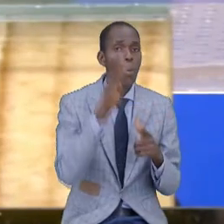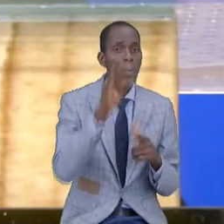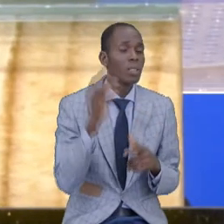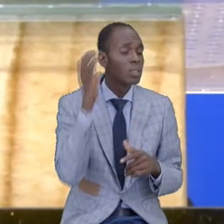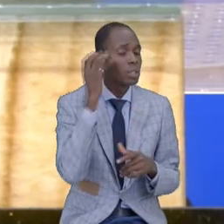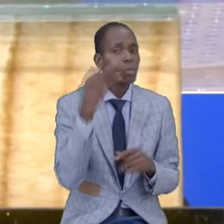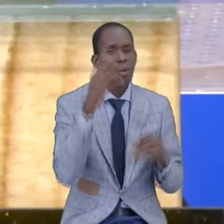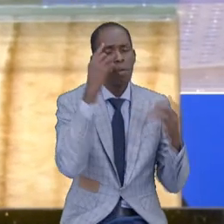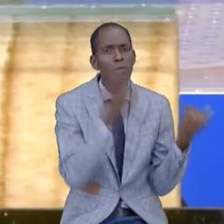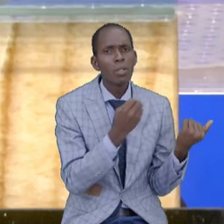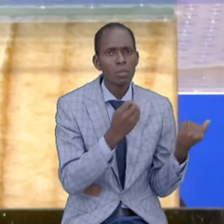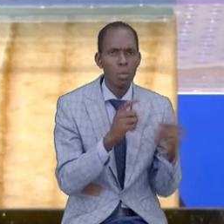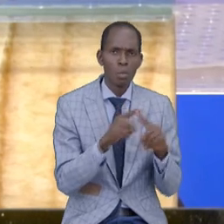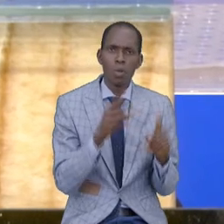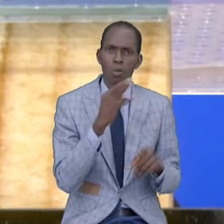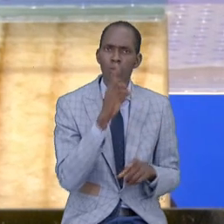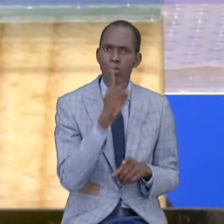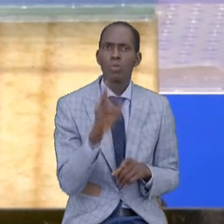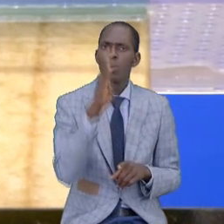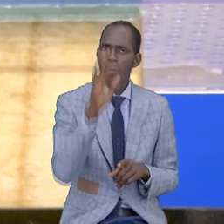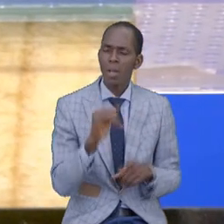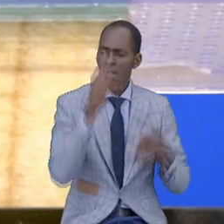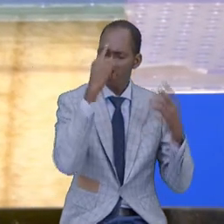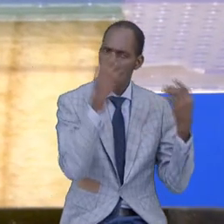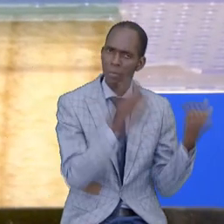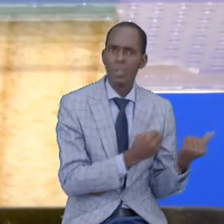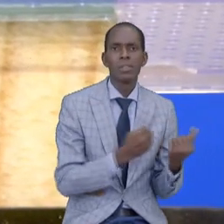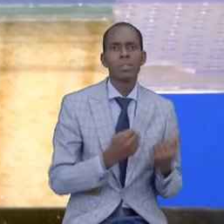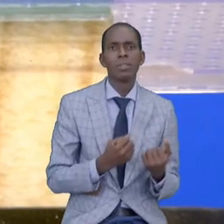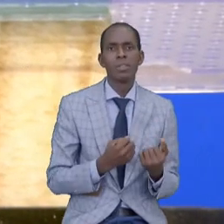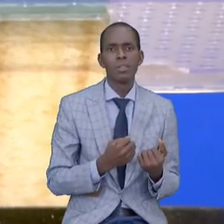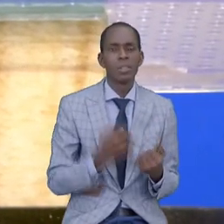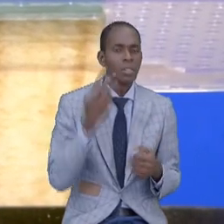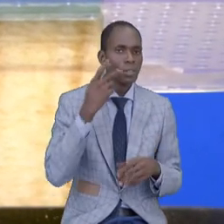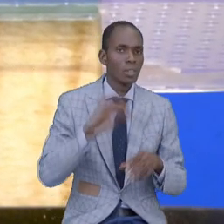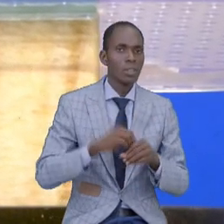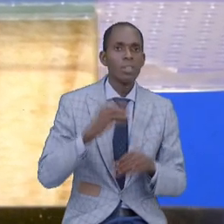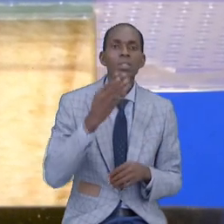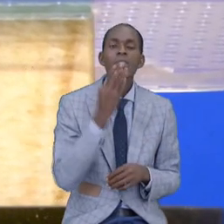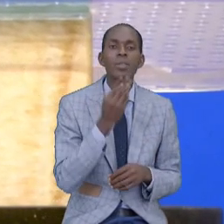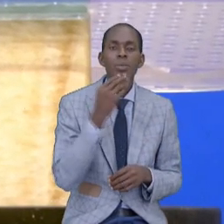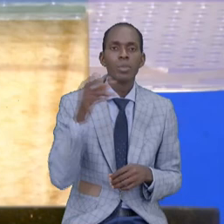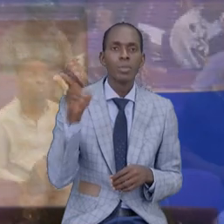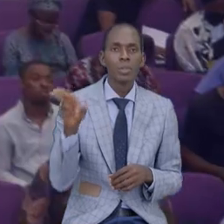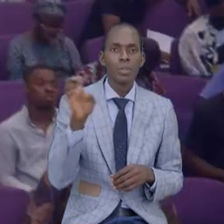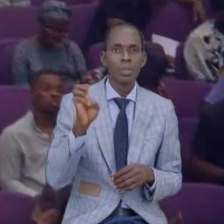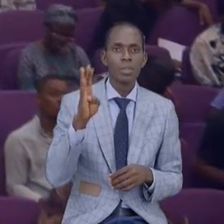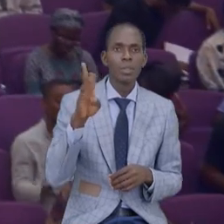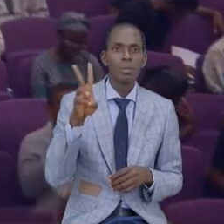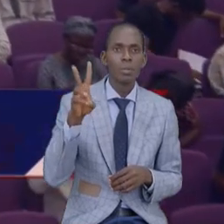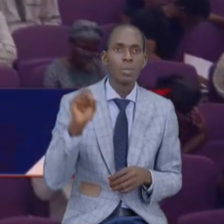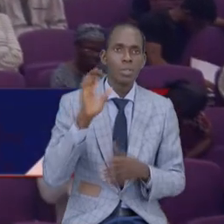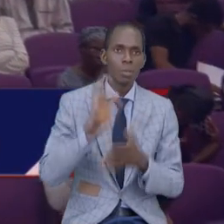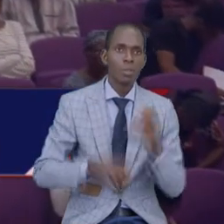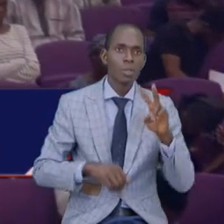course, by faith. By faith. Look at Hebrews chapter 2, reading